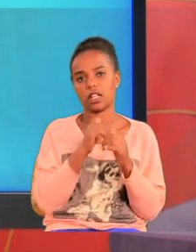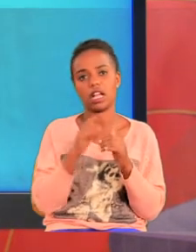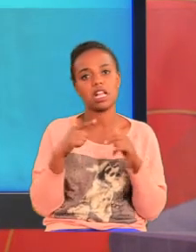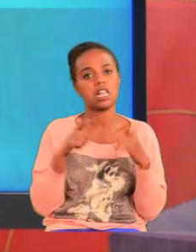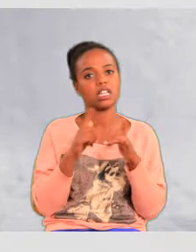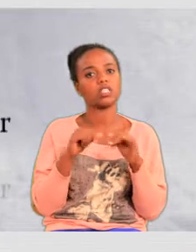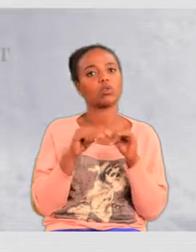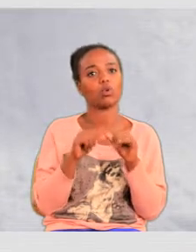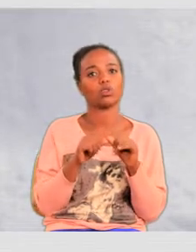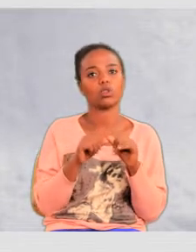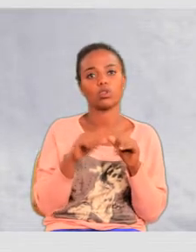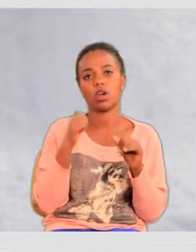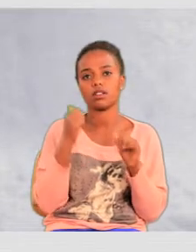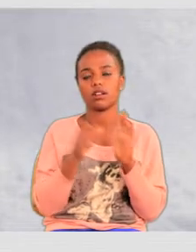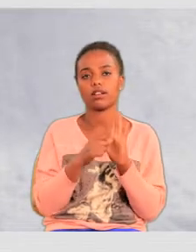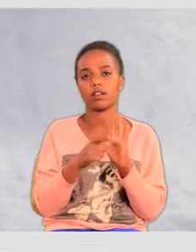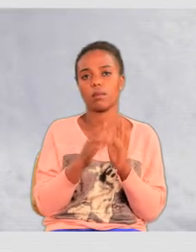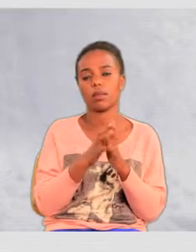other example.